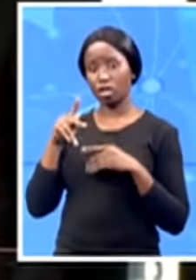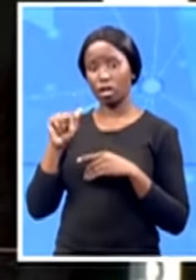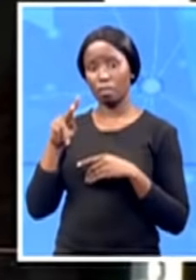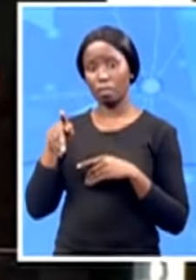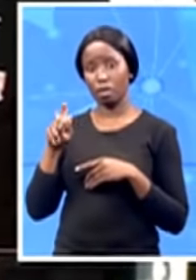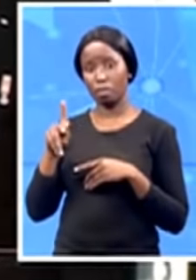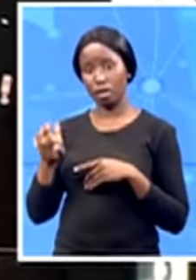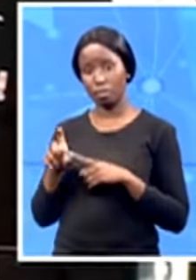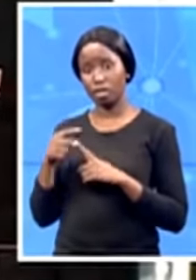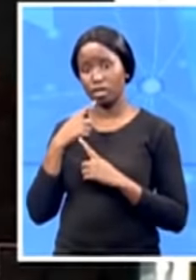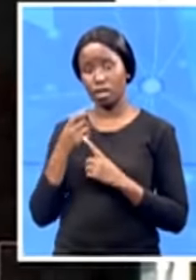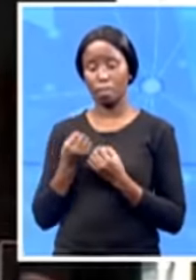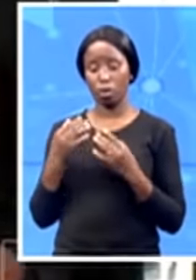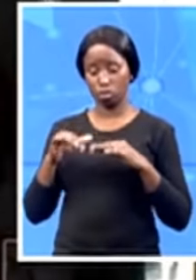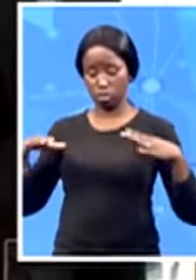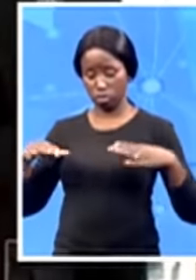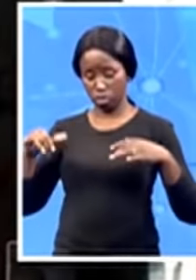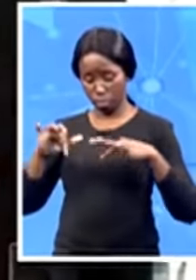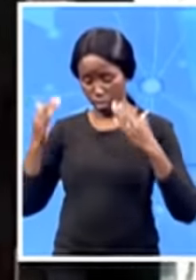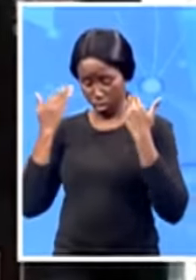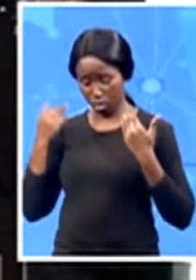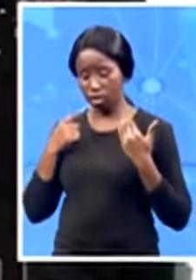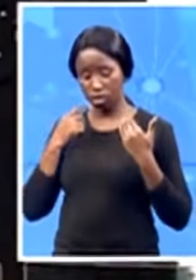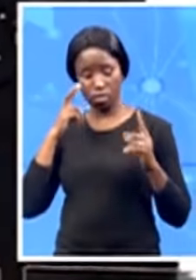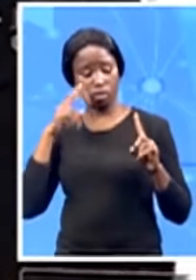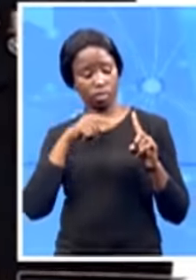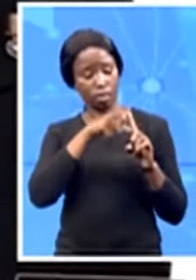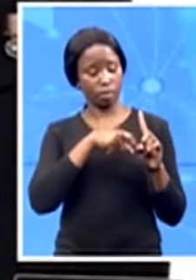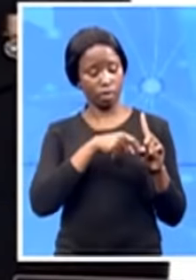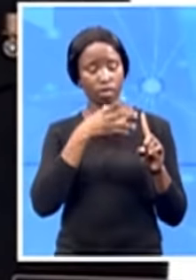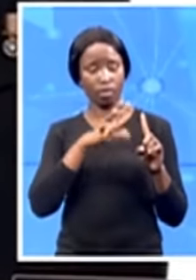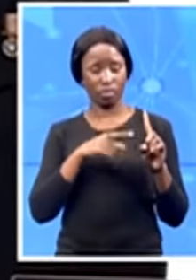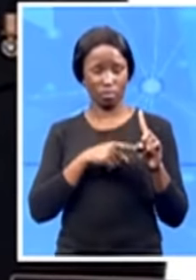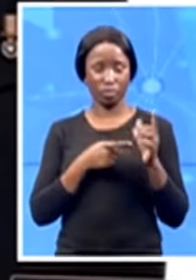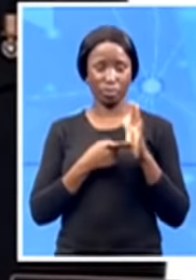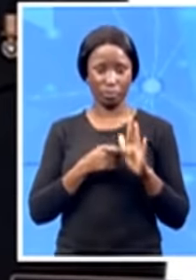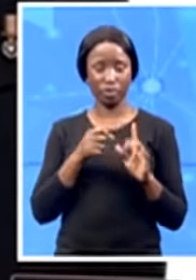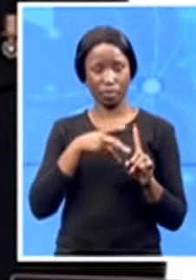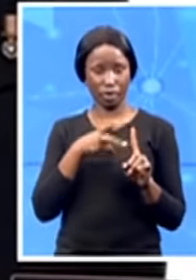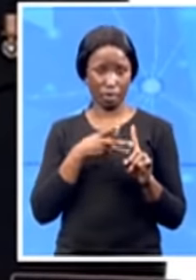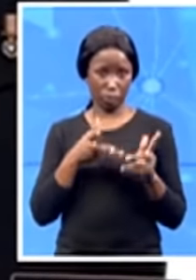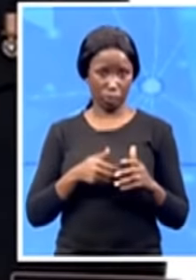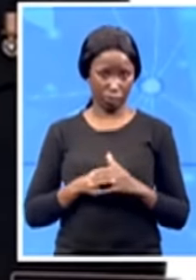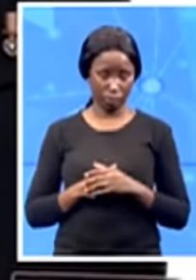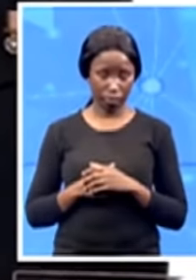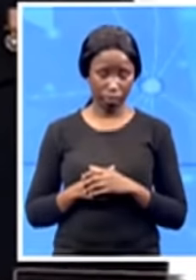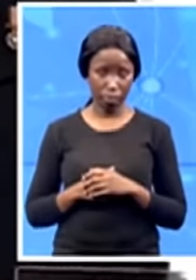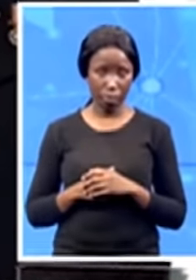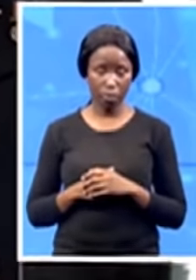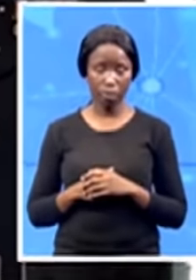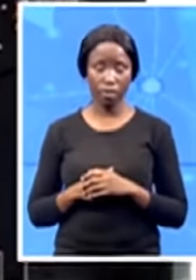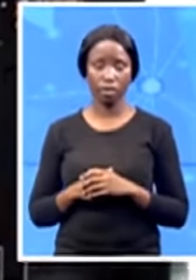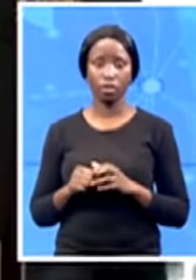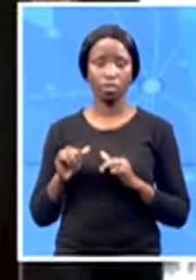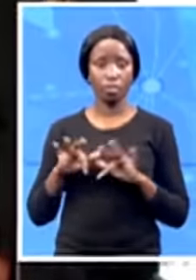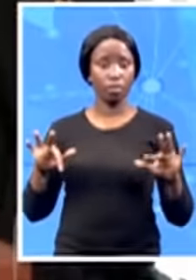former president as someone who portrays himself as a victim. No person is above the law, and every